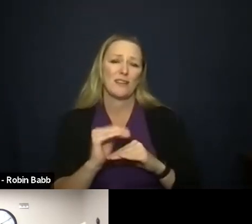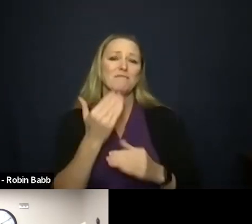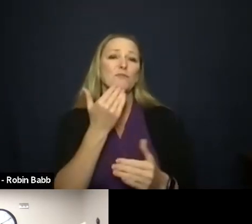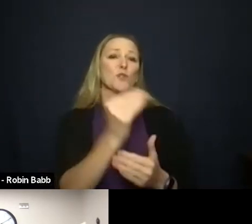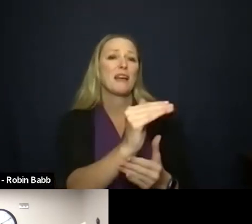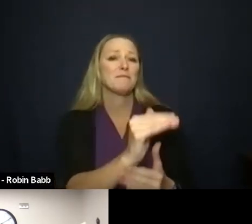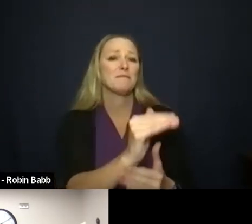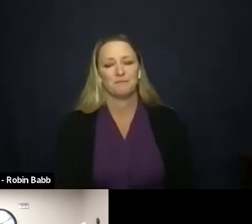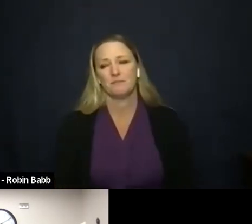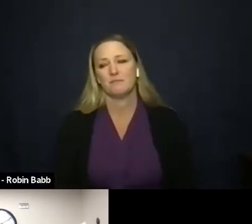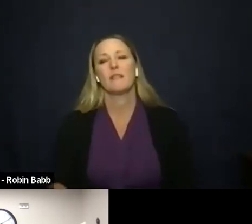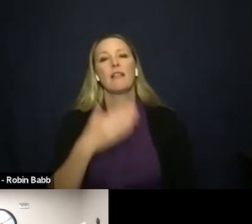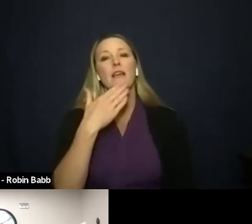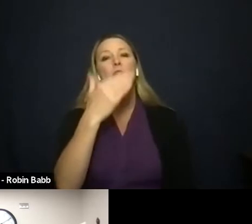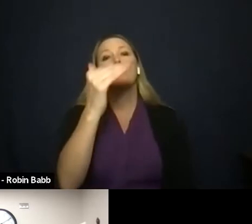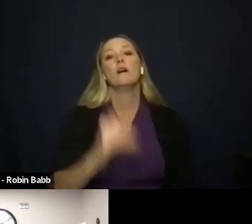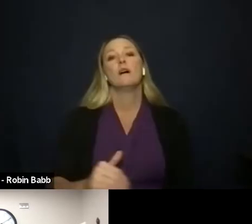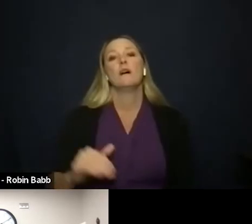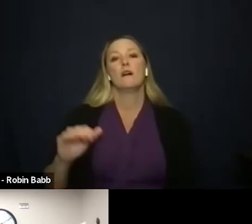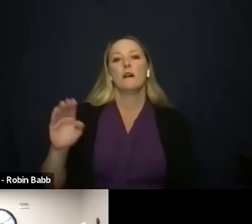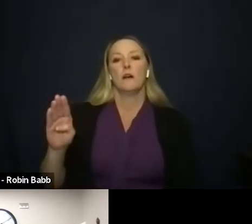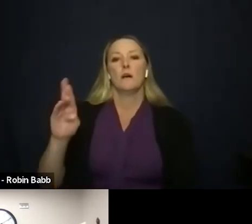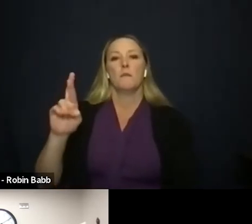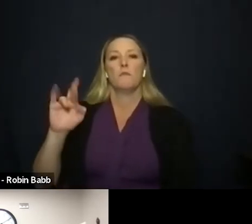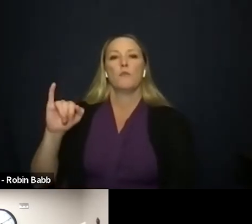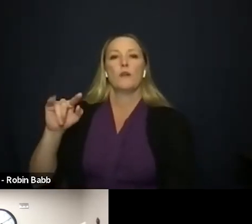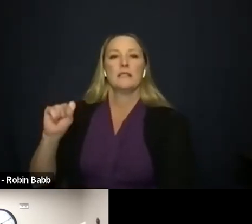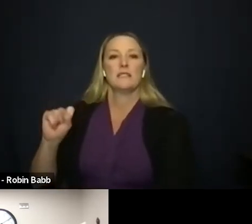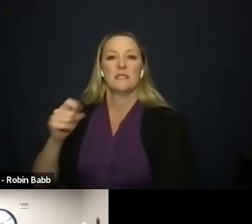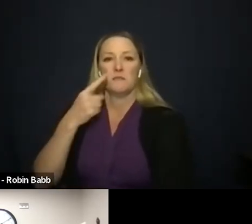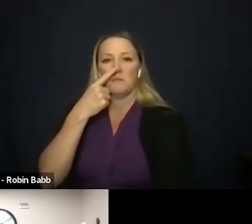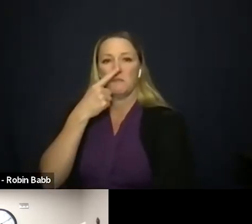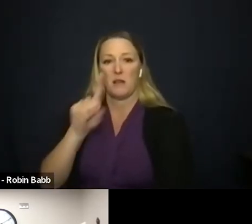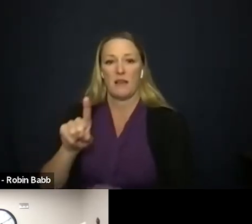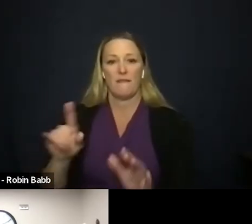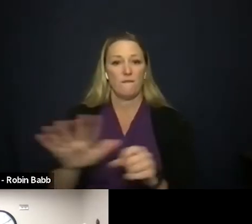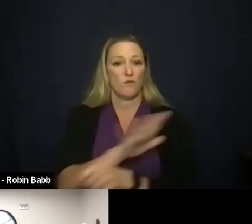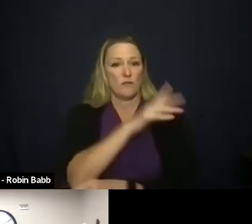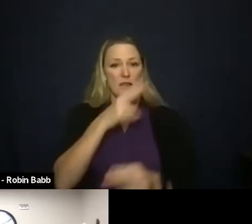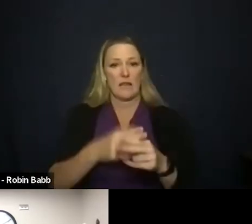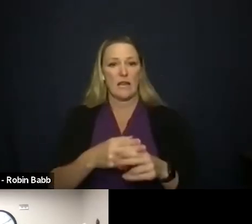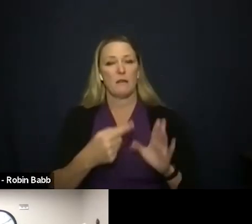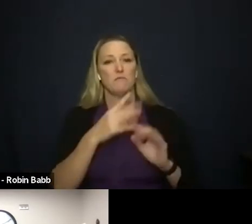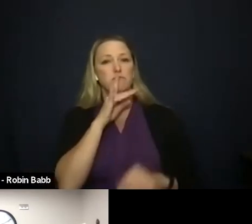thank you next speaker is briggs if you can please state your full name